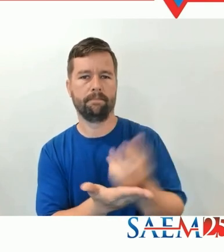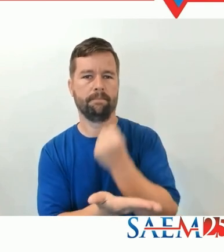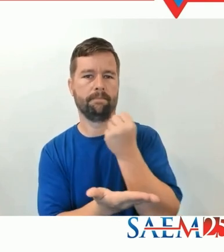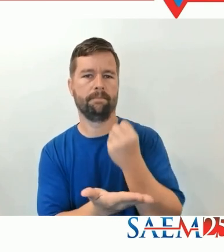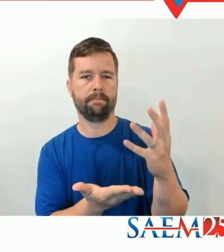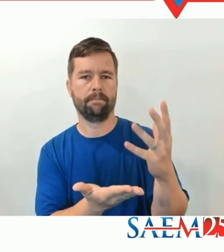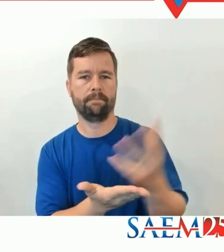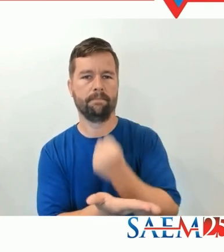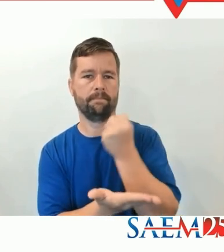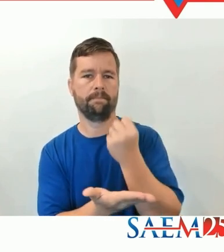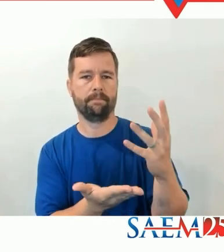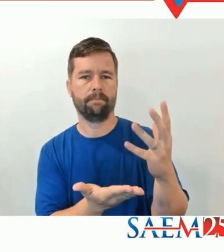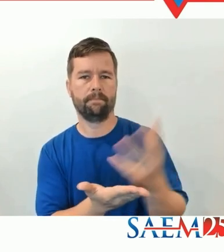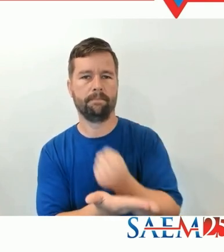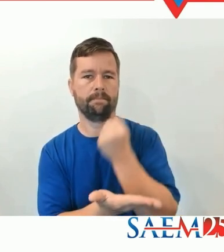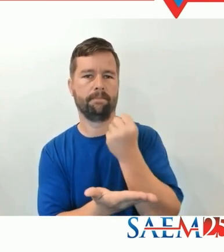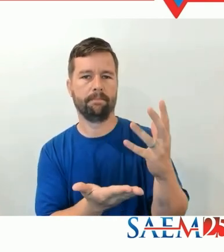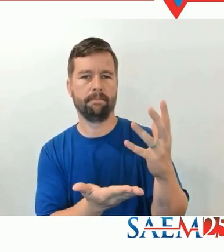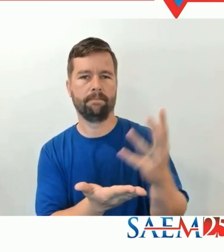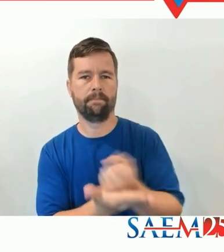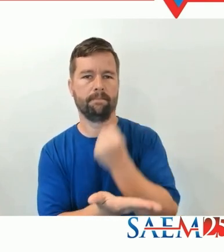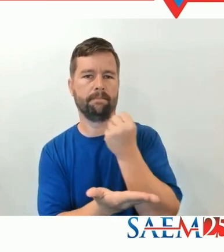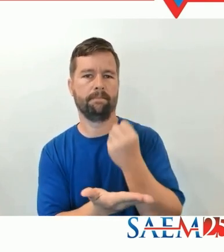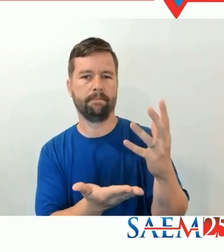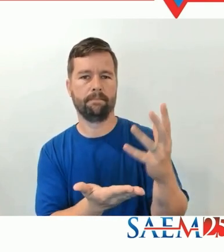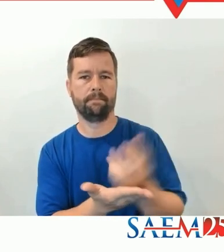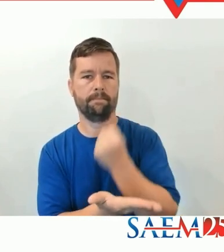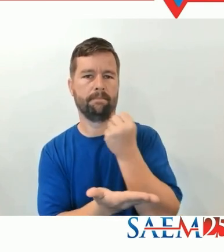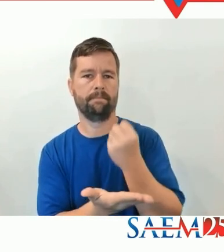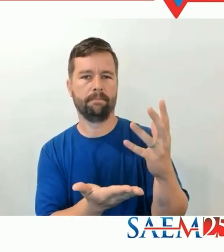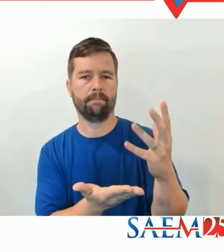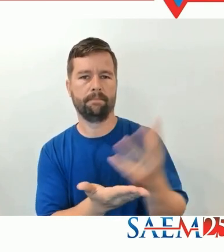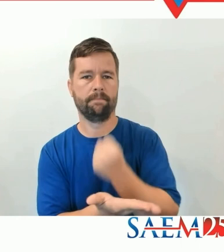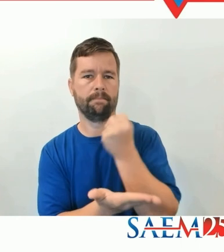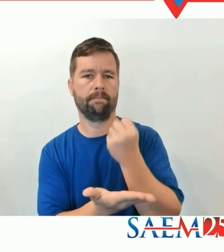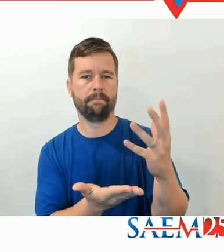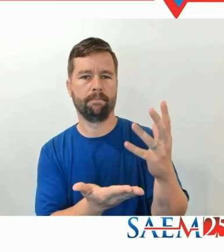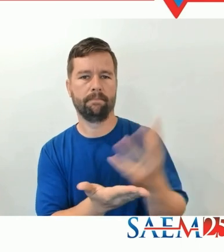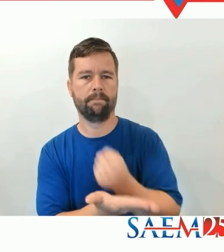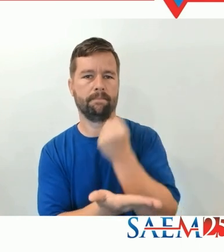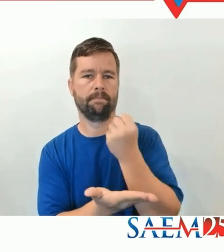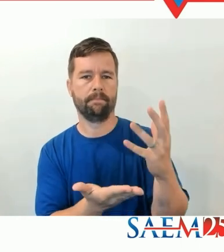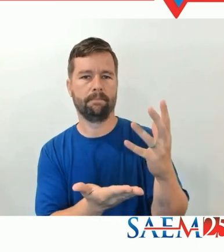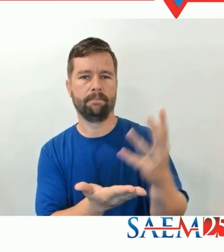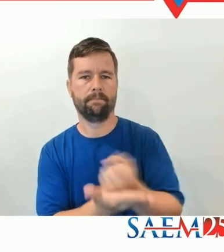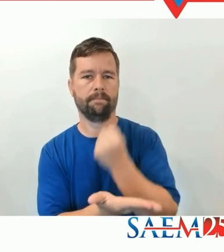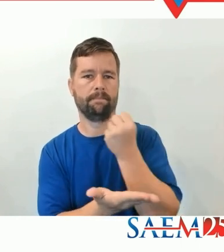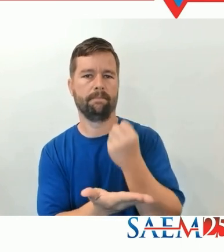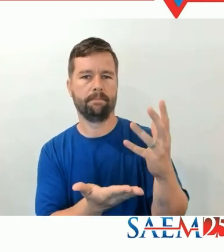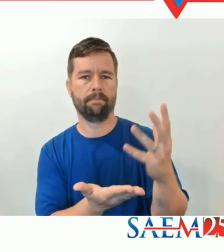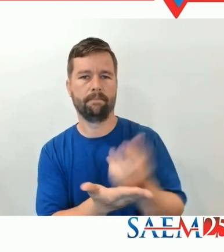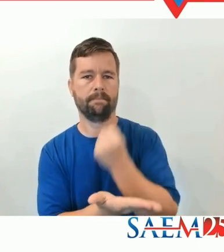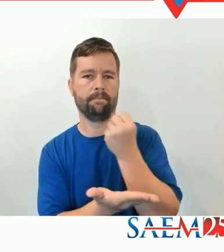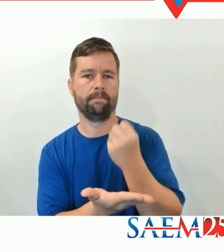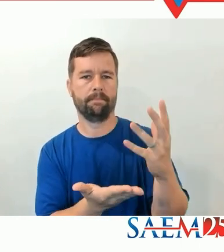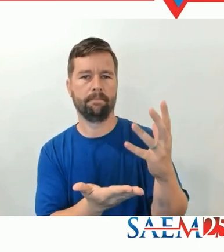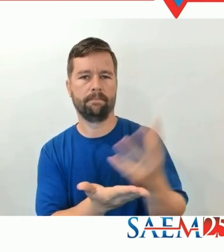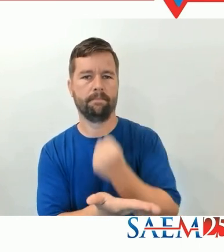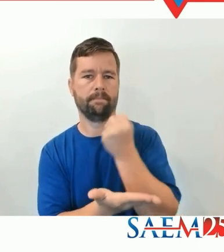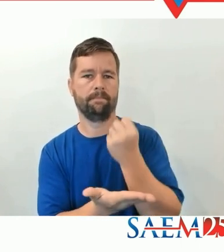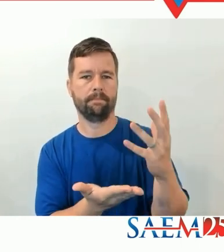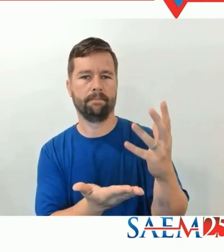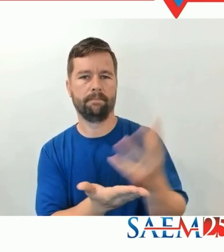modeling what inclusion looks like. And the last is this gives your company, your ED, your institution an opportunity to